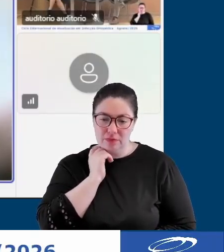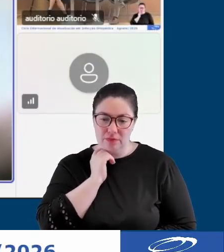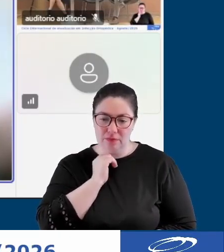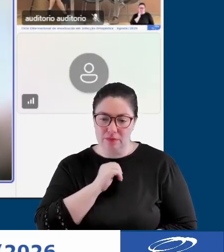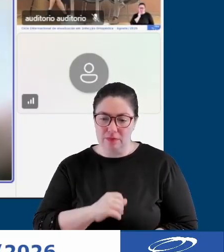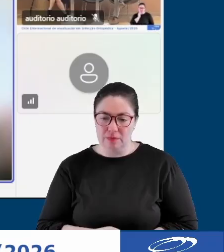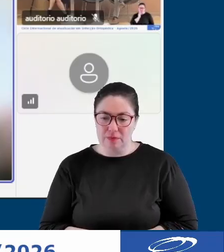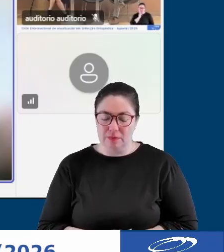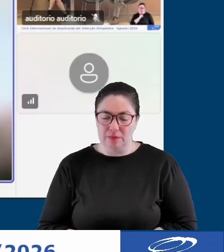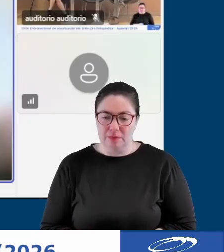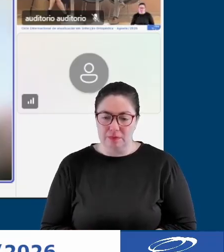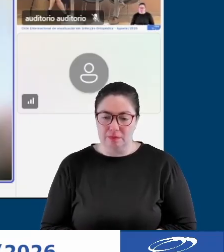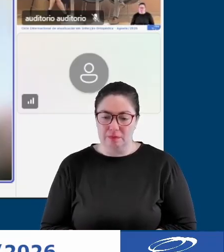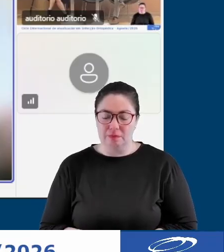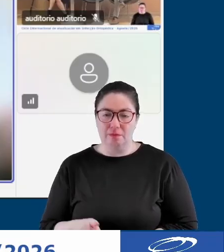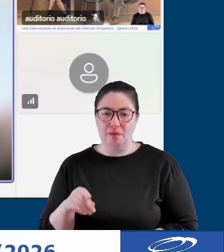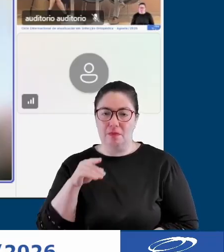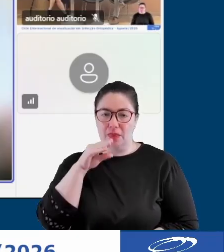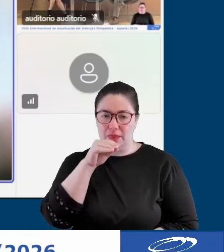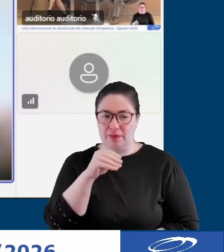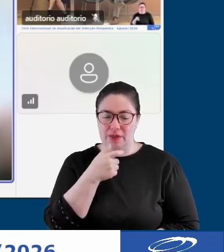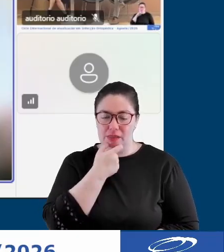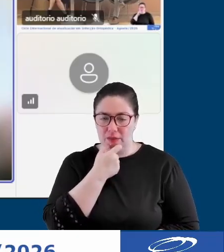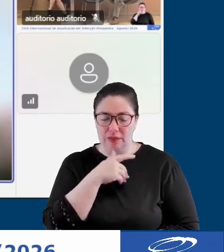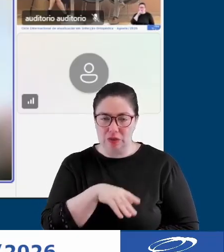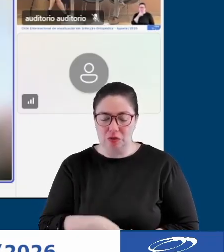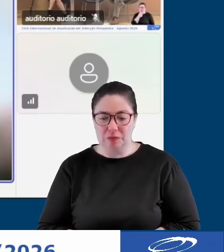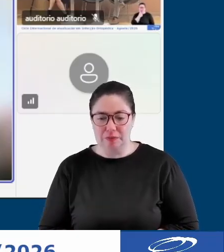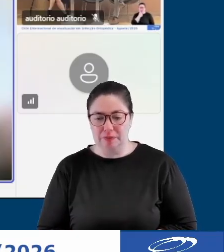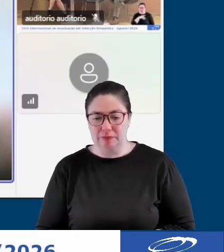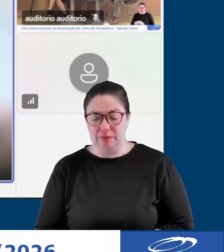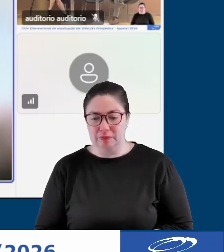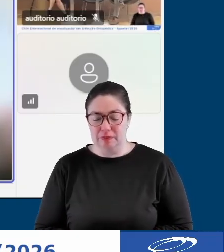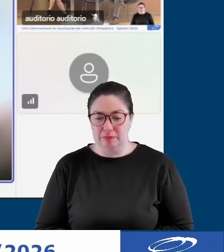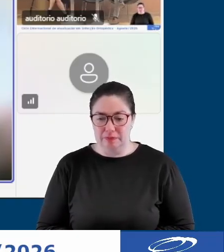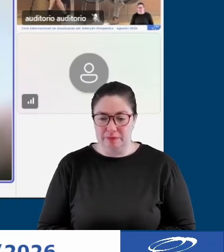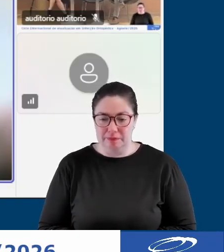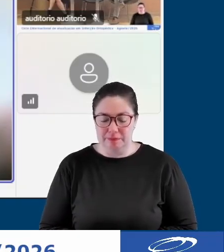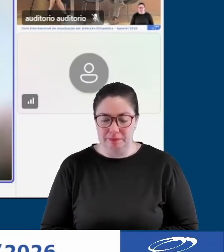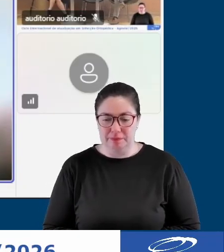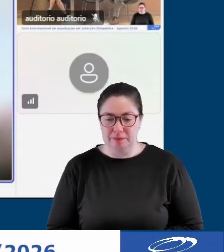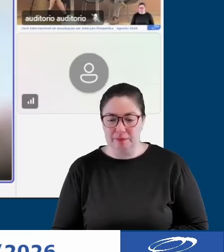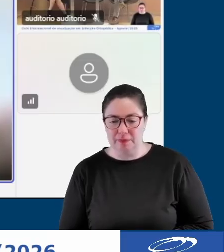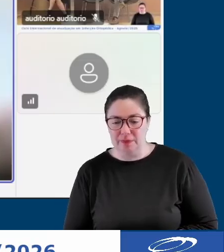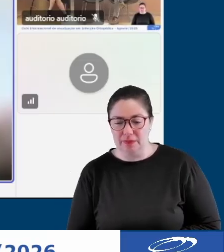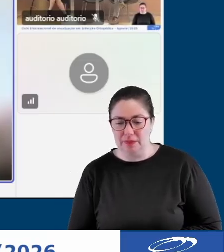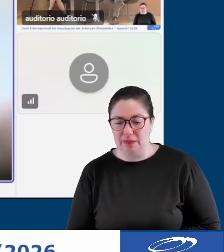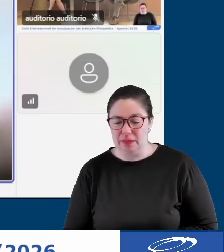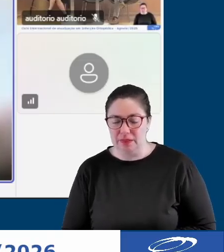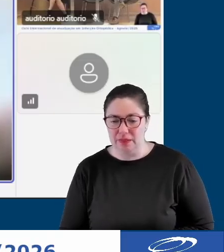local antibiotic stuff is really, really important and interesting, at least if we can find a way to